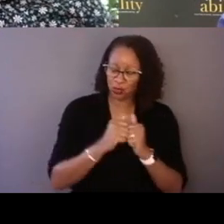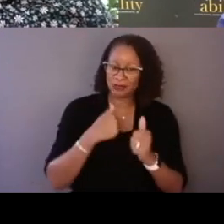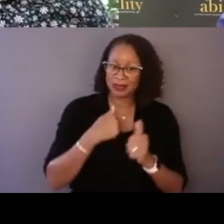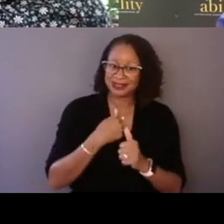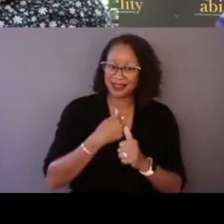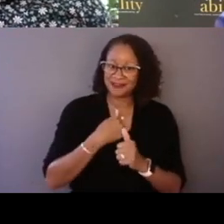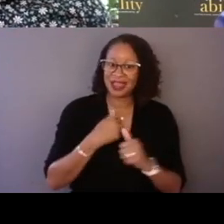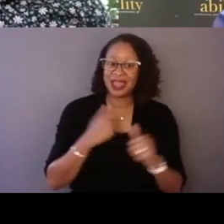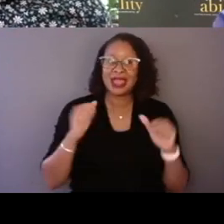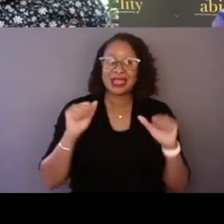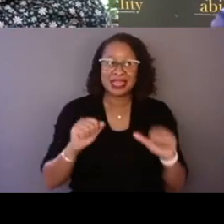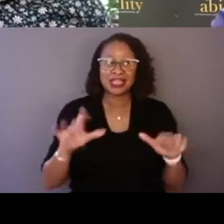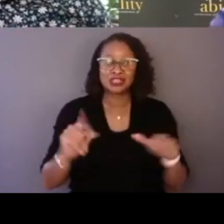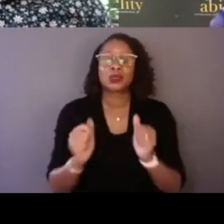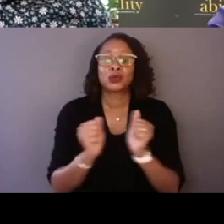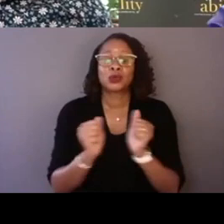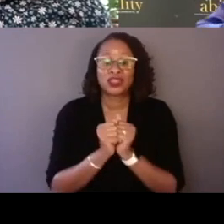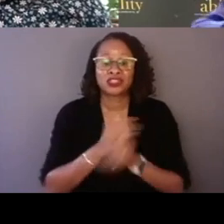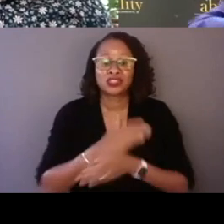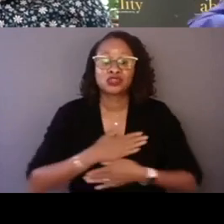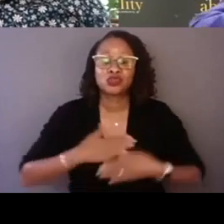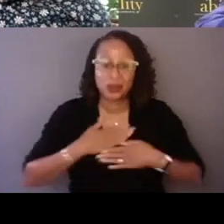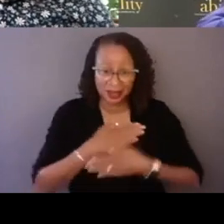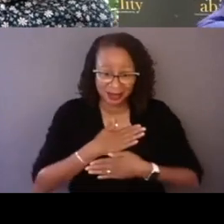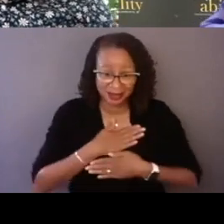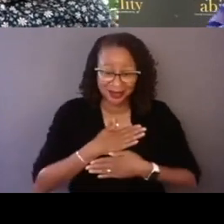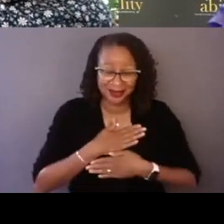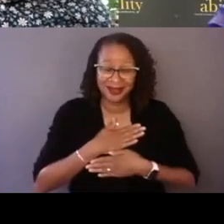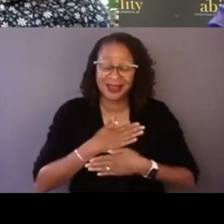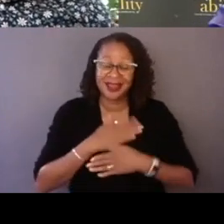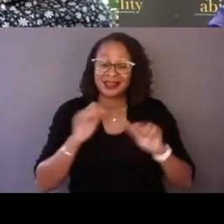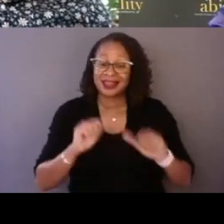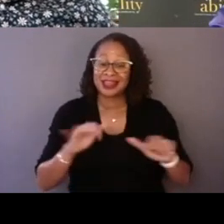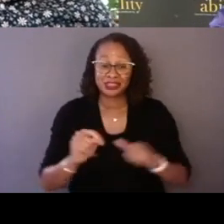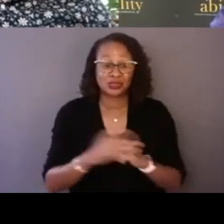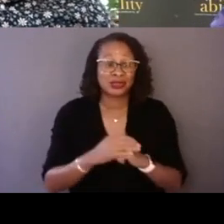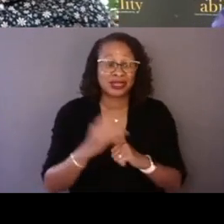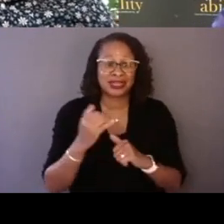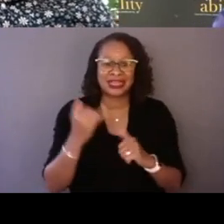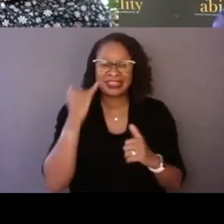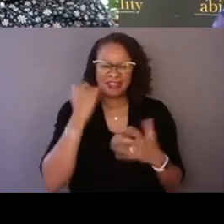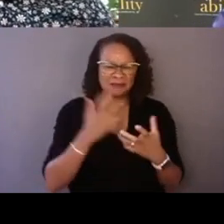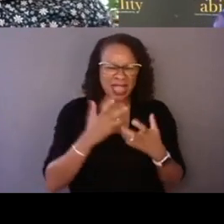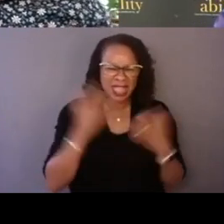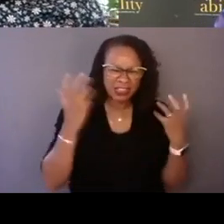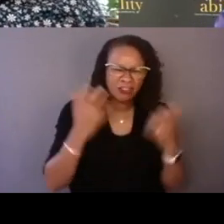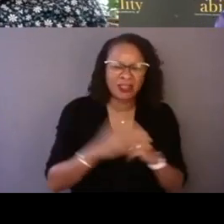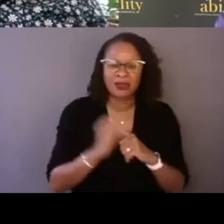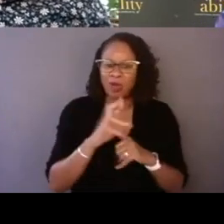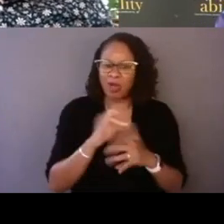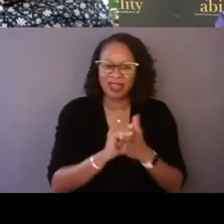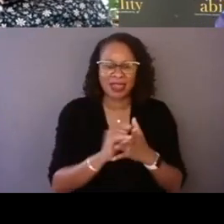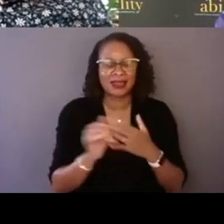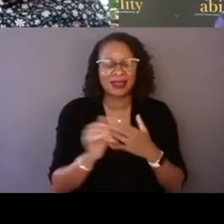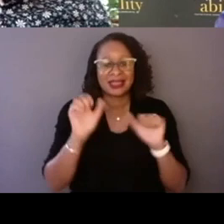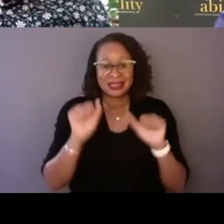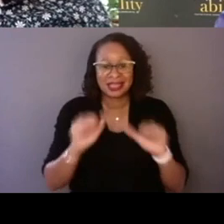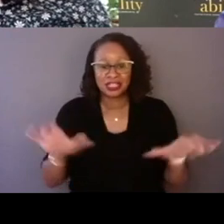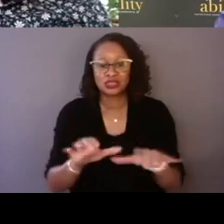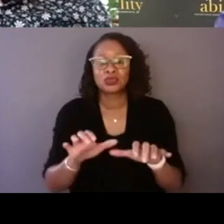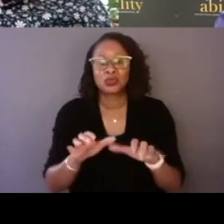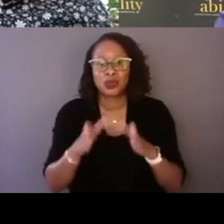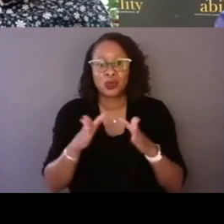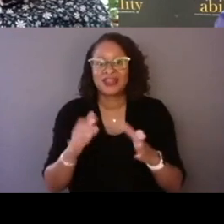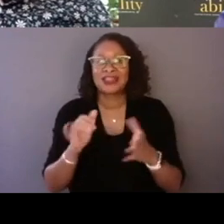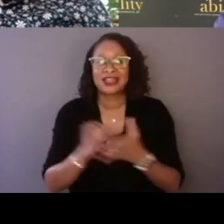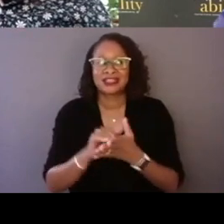this joyously? Can I do this in a way, even if I'm angry and all that, that it doesn't burn me